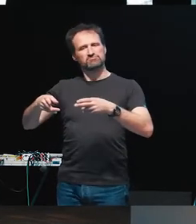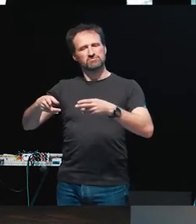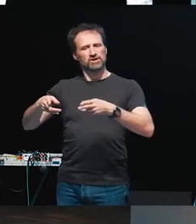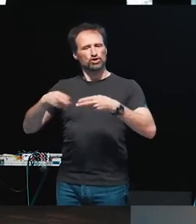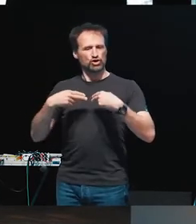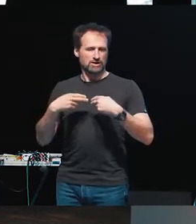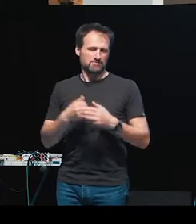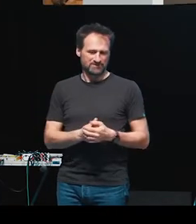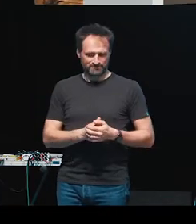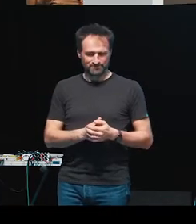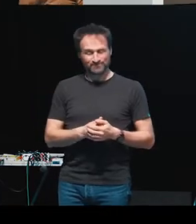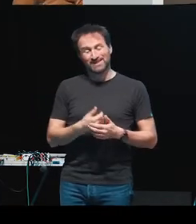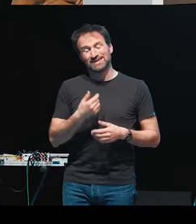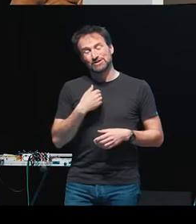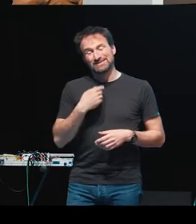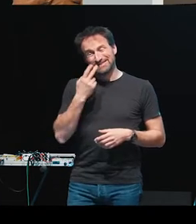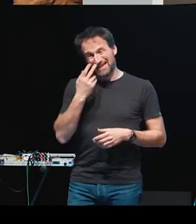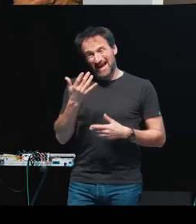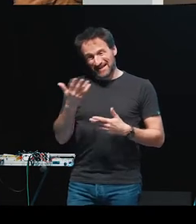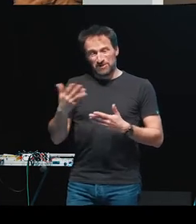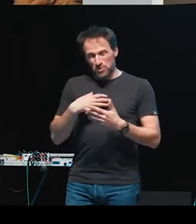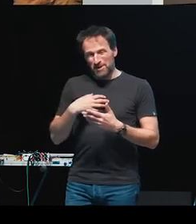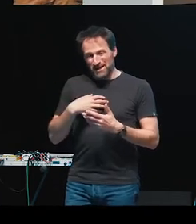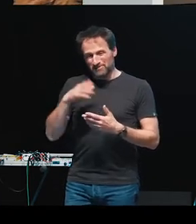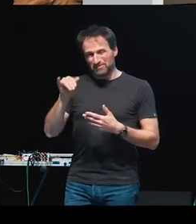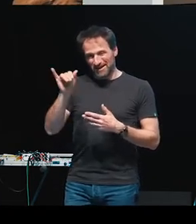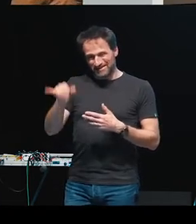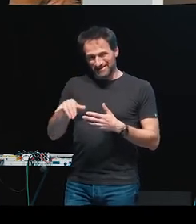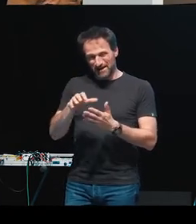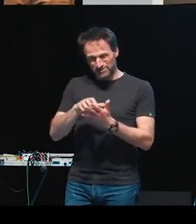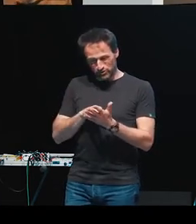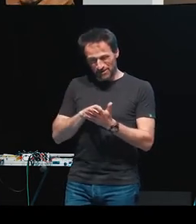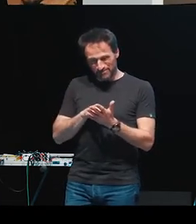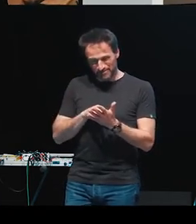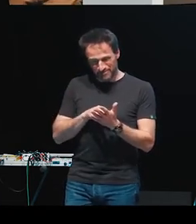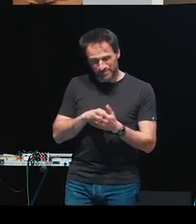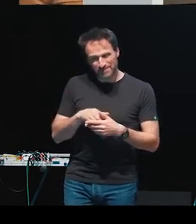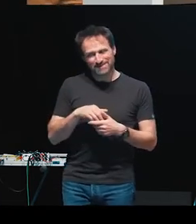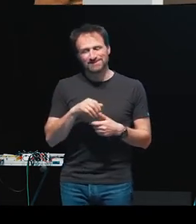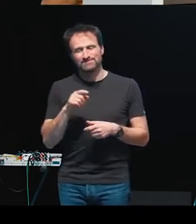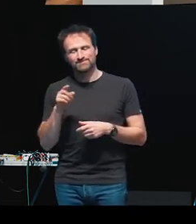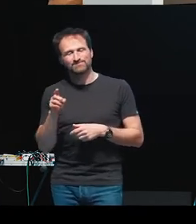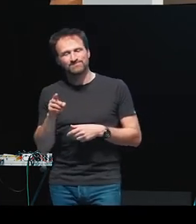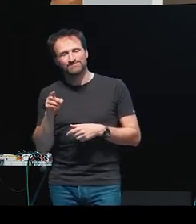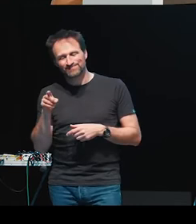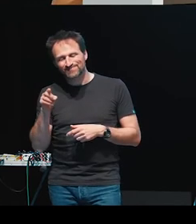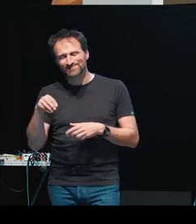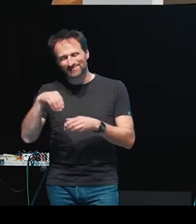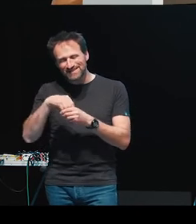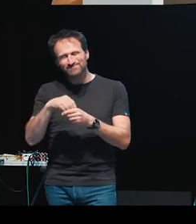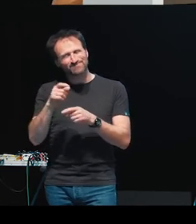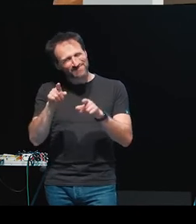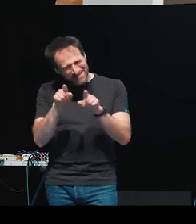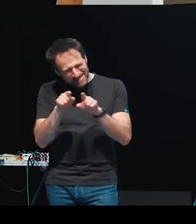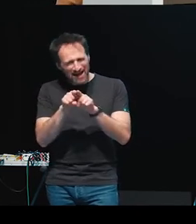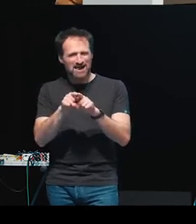about some of the problems, being a superset of JavaScript means it carries many of the quirks and problems